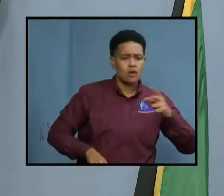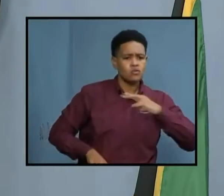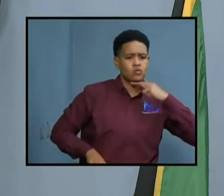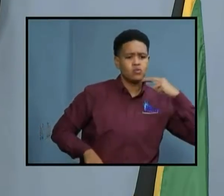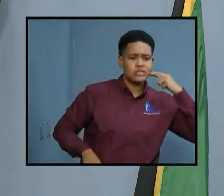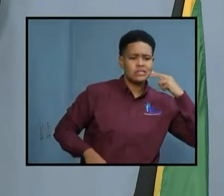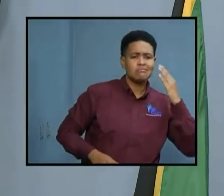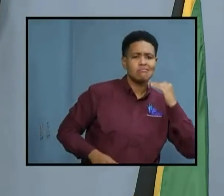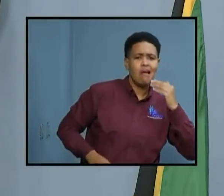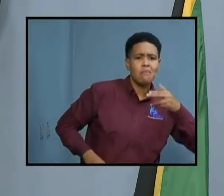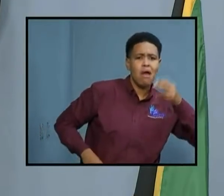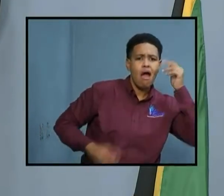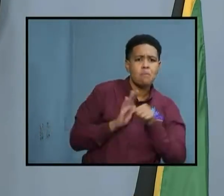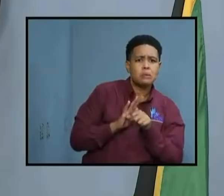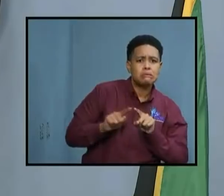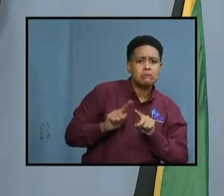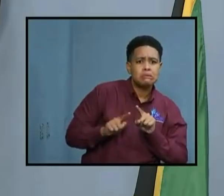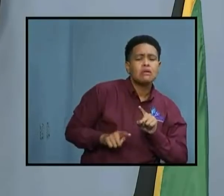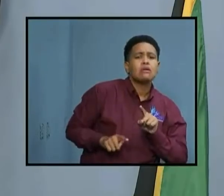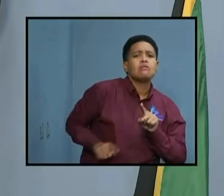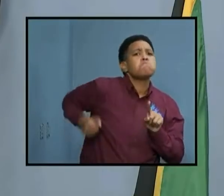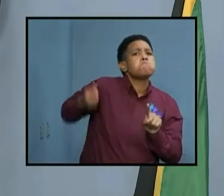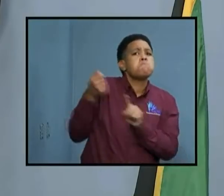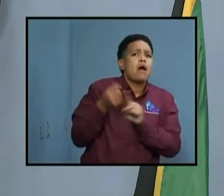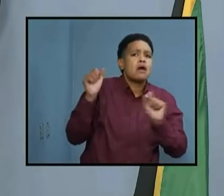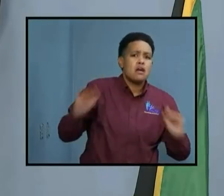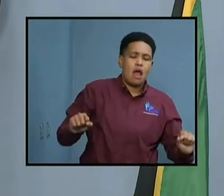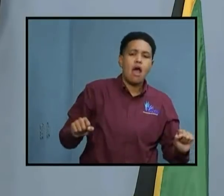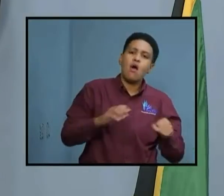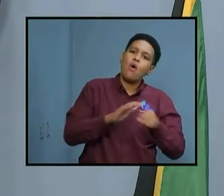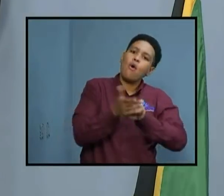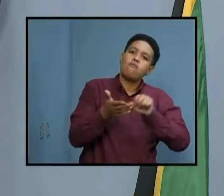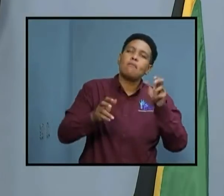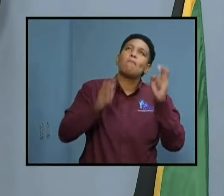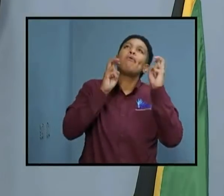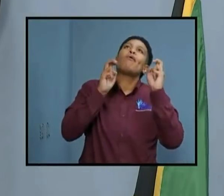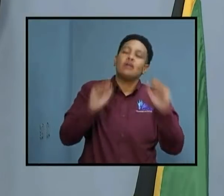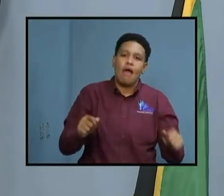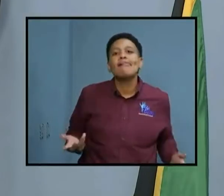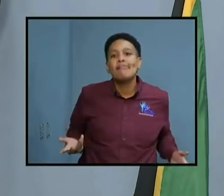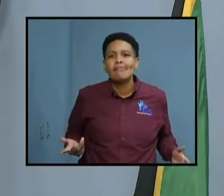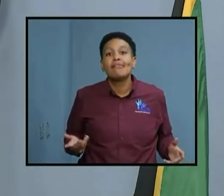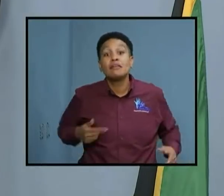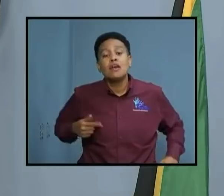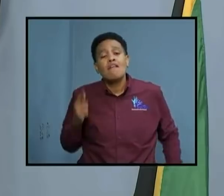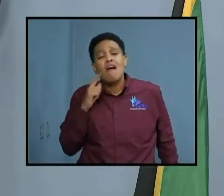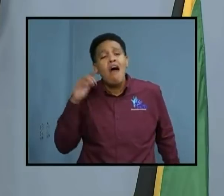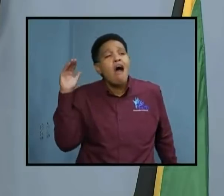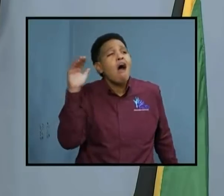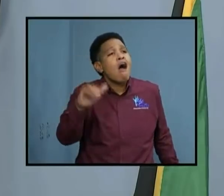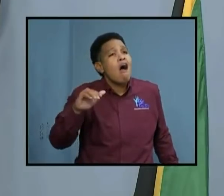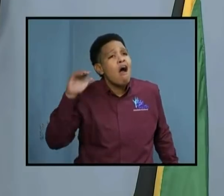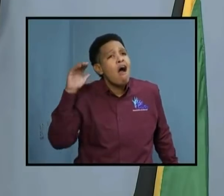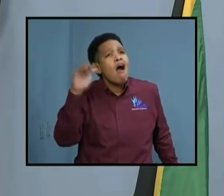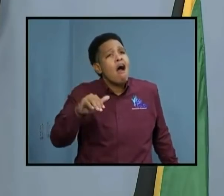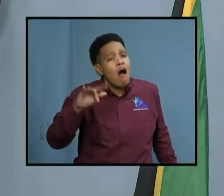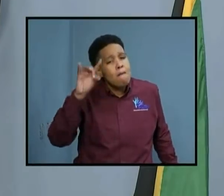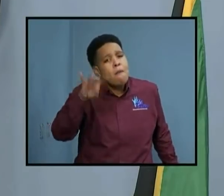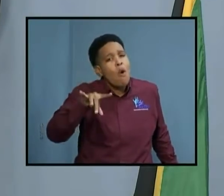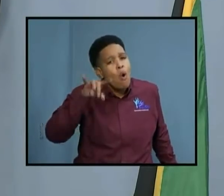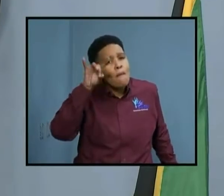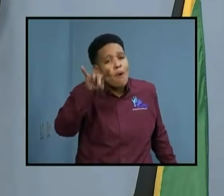serious illness and death from COVID-19. As I have repeatedly emphasized, younger